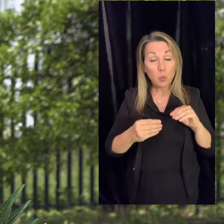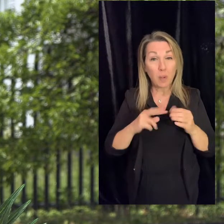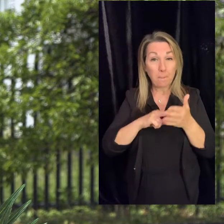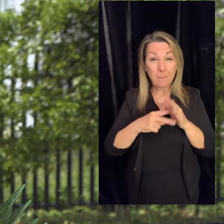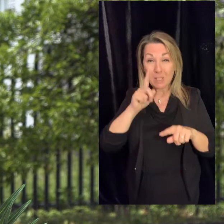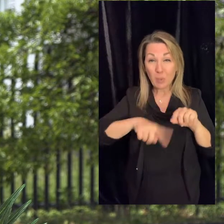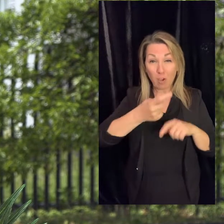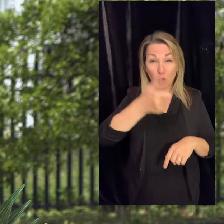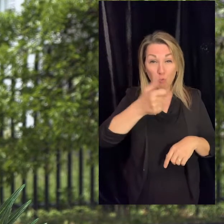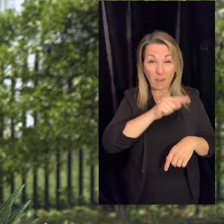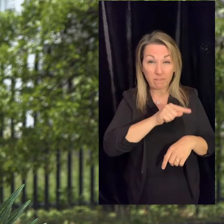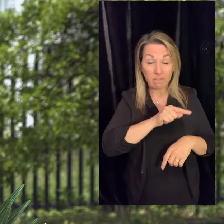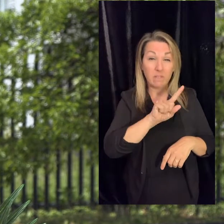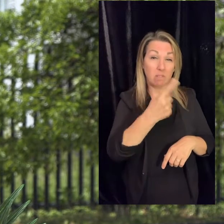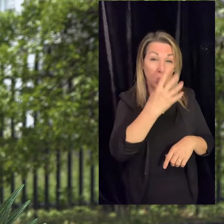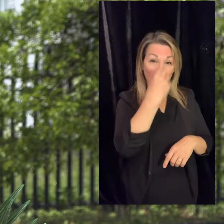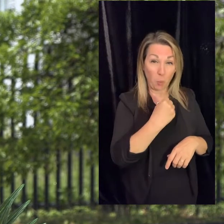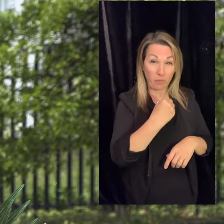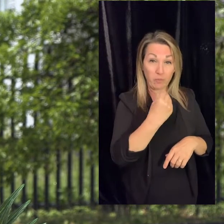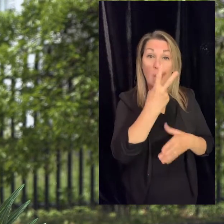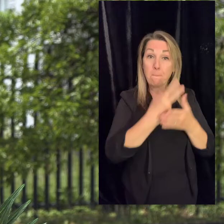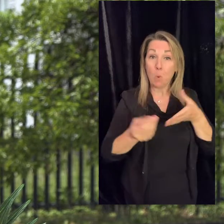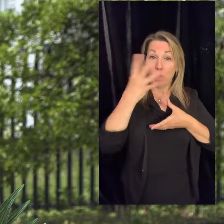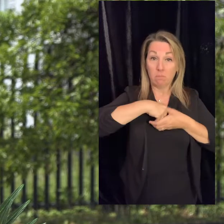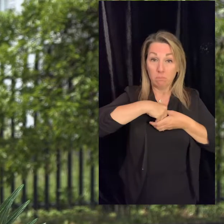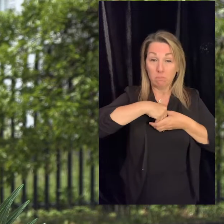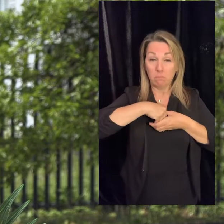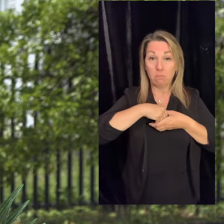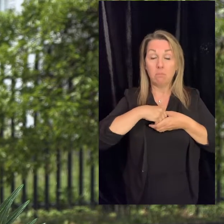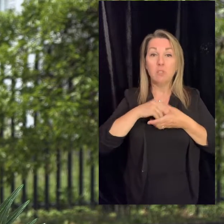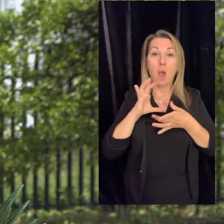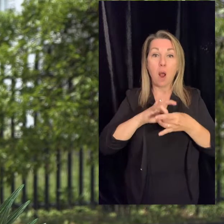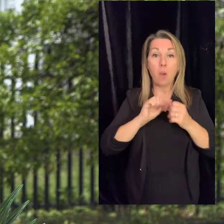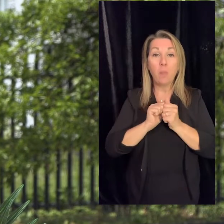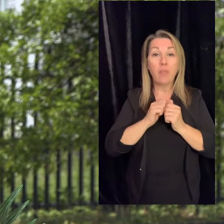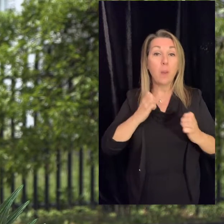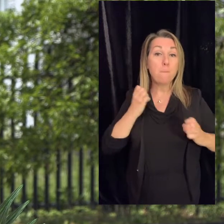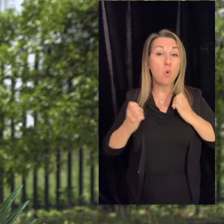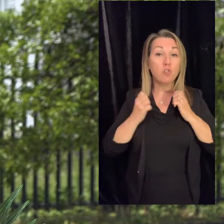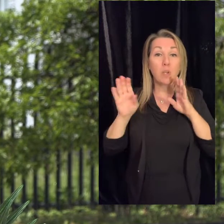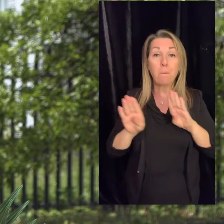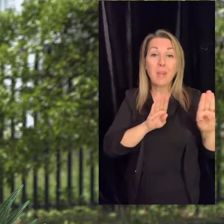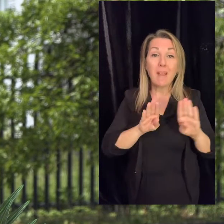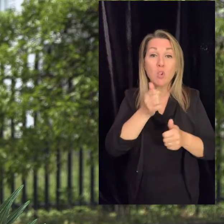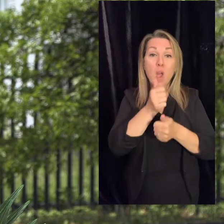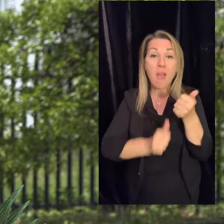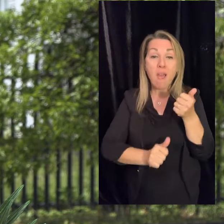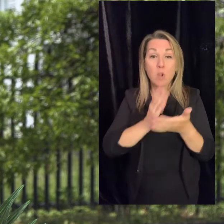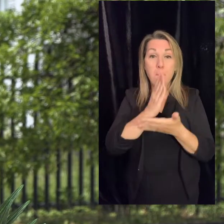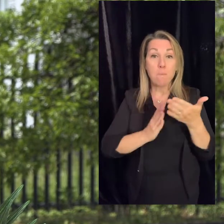of that first wolf because both are inside us. This applies to our emotions, our behaviors, and every other aspect of our